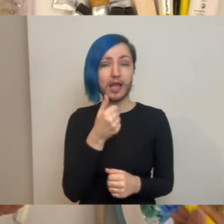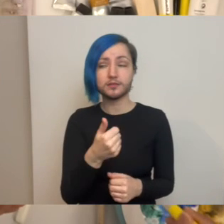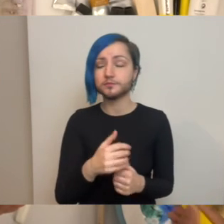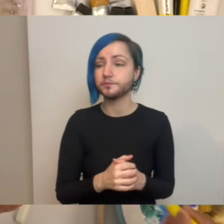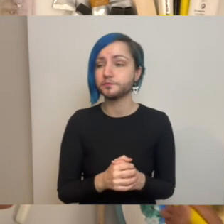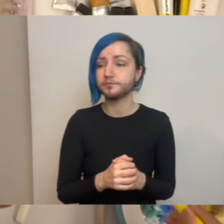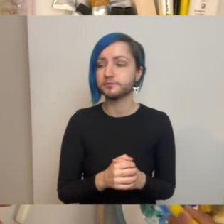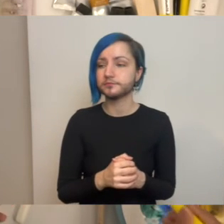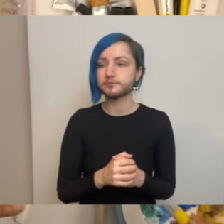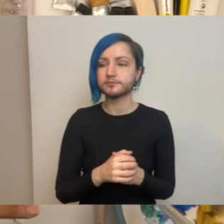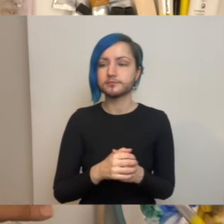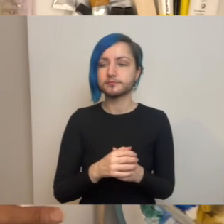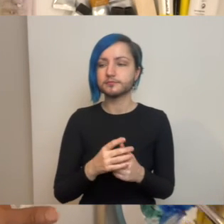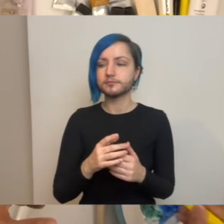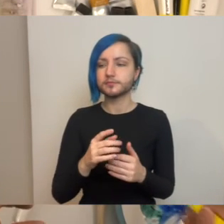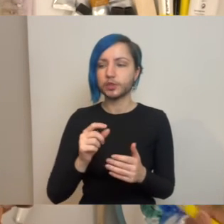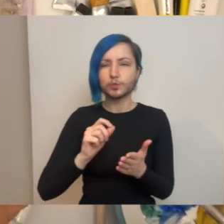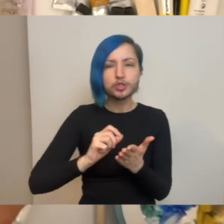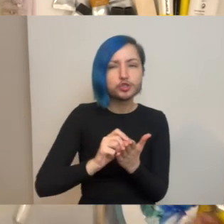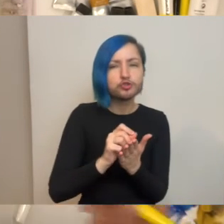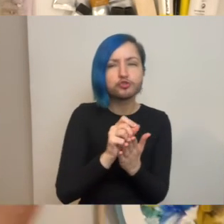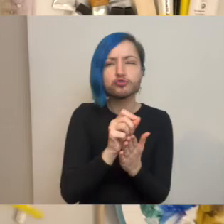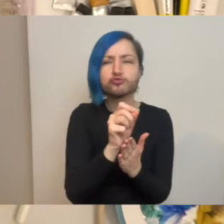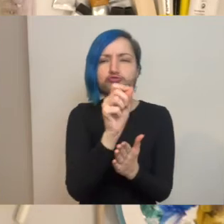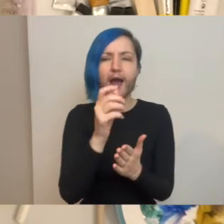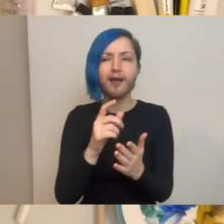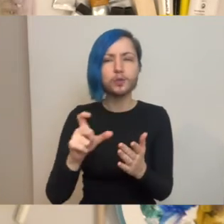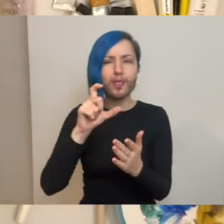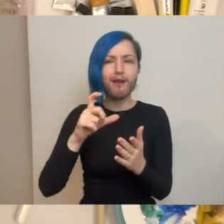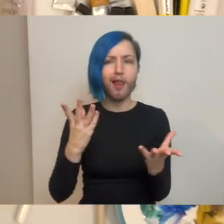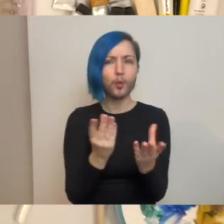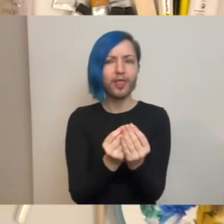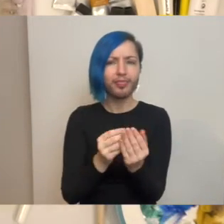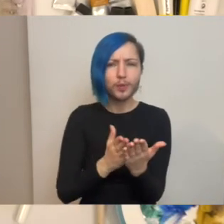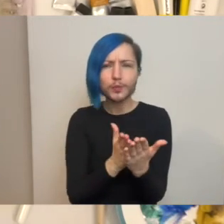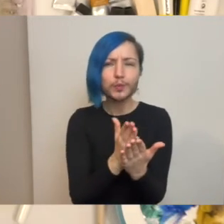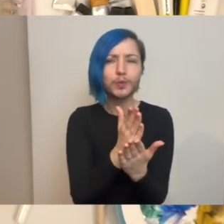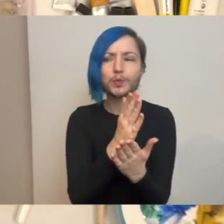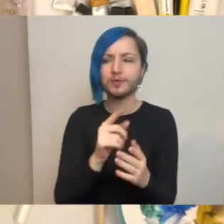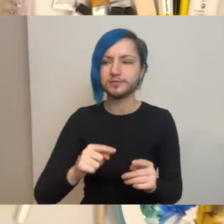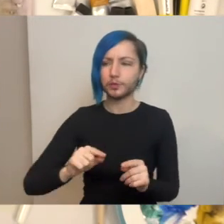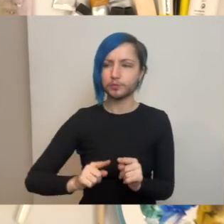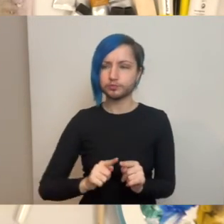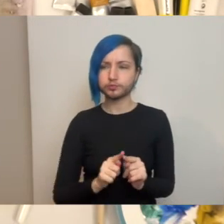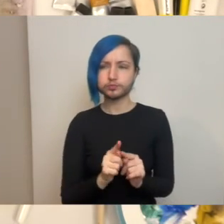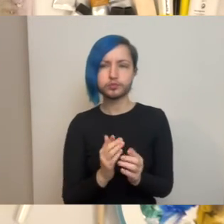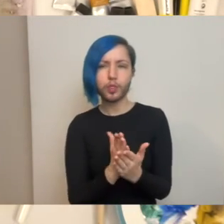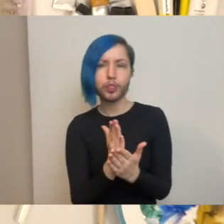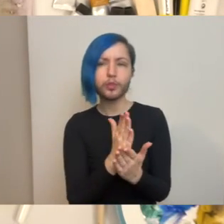black paint, which would very easily do, I'm just going to see, oh, look at that. I'm dragging it